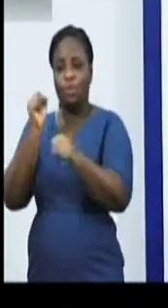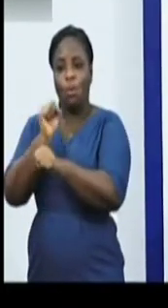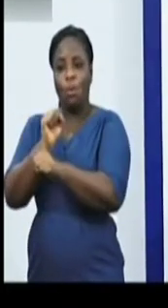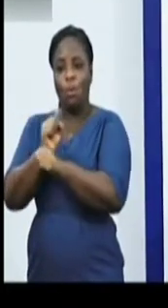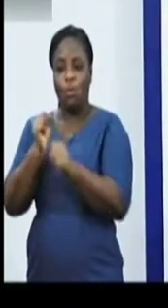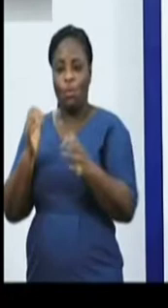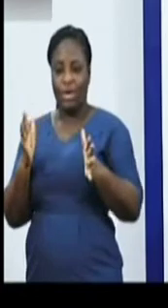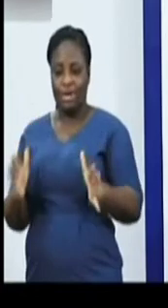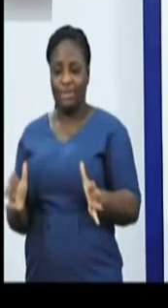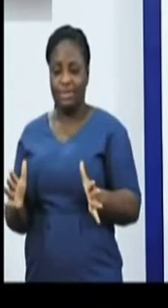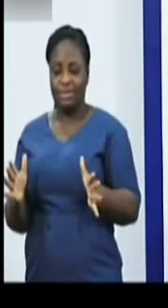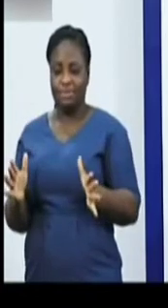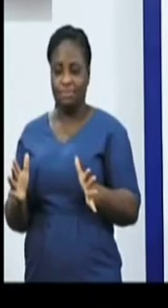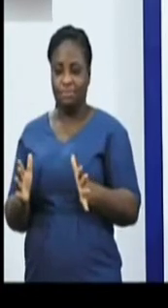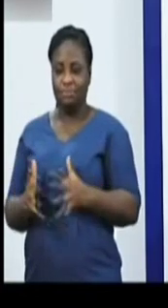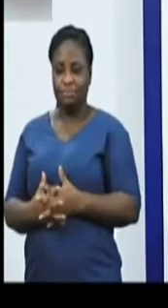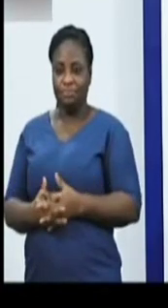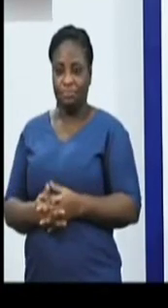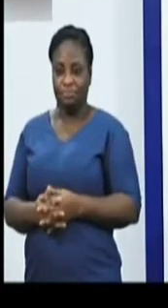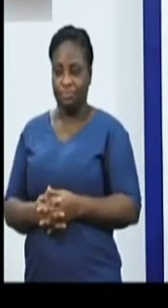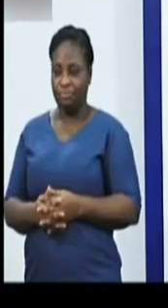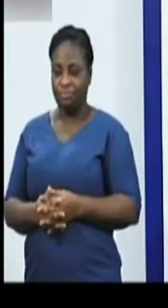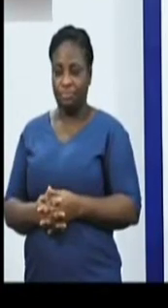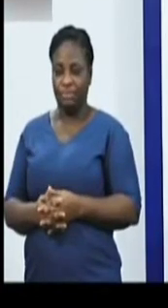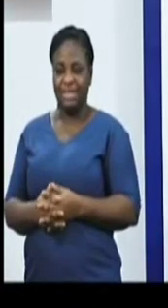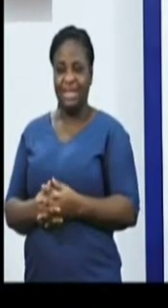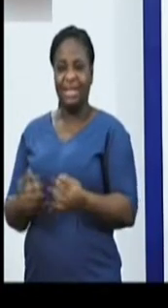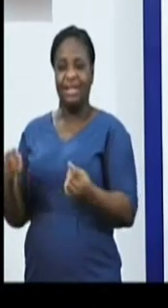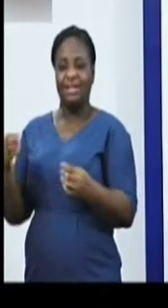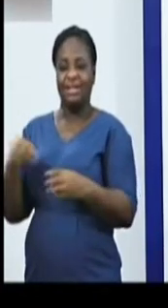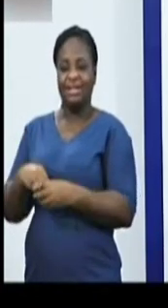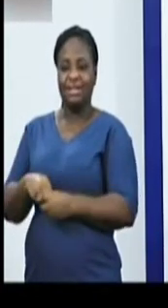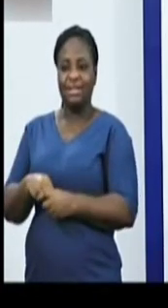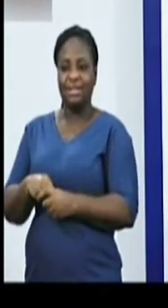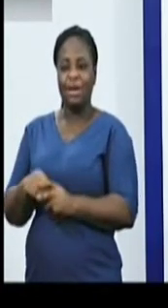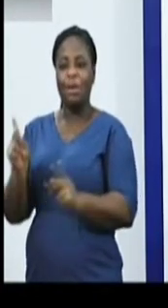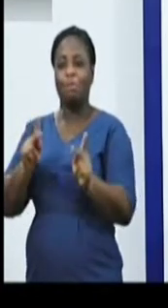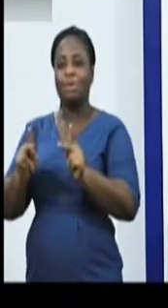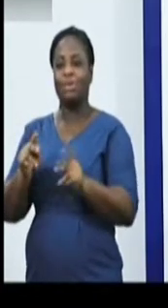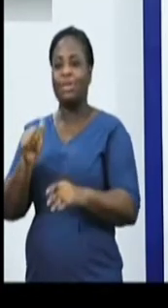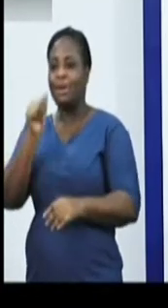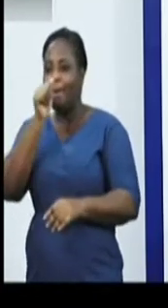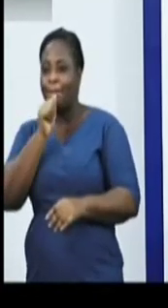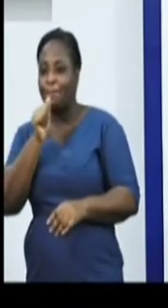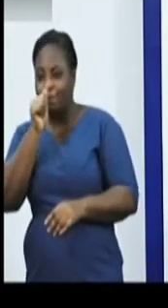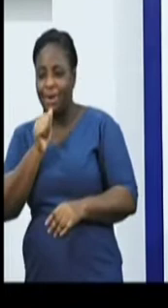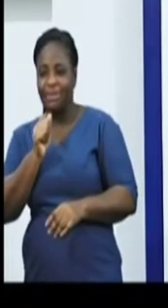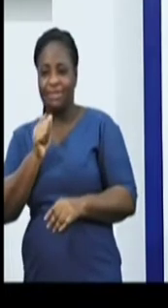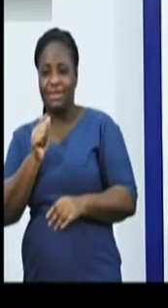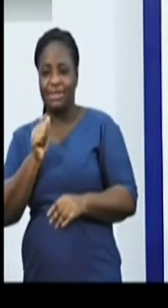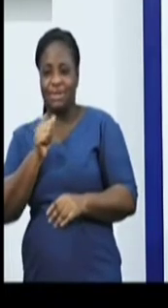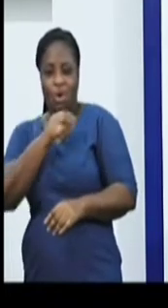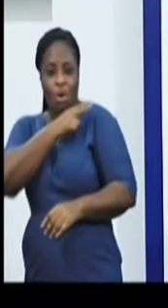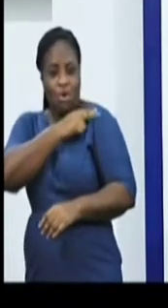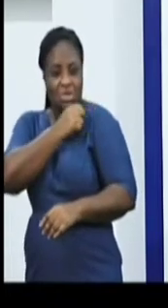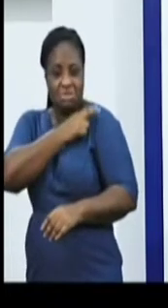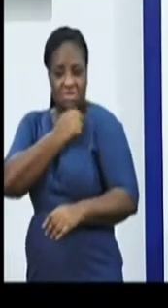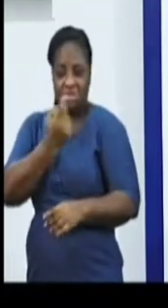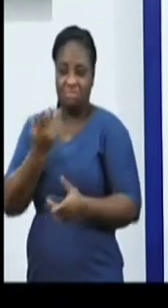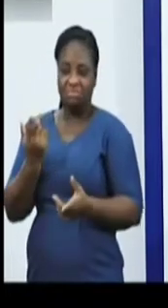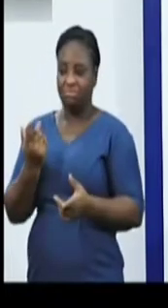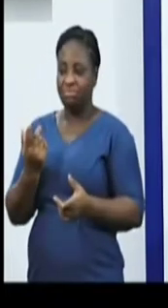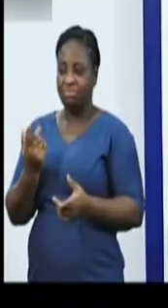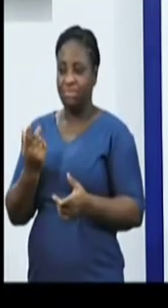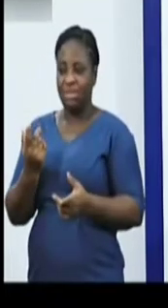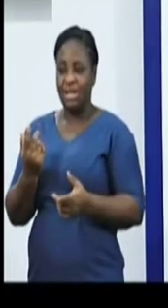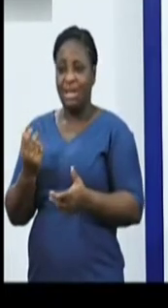tax relief to all health workers, including those even in the private sector, so that if you capture you